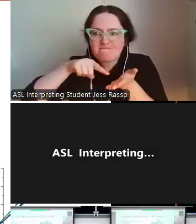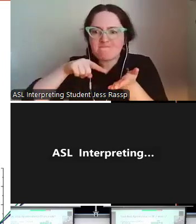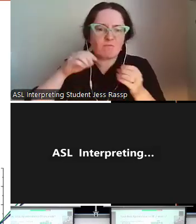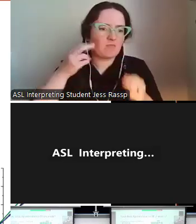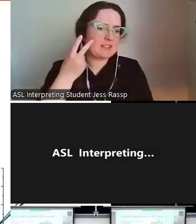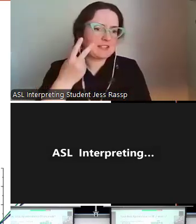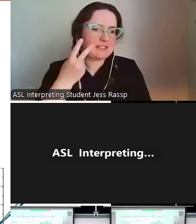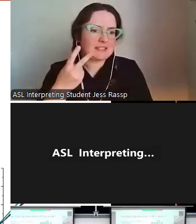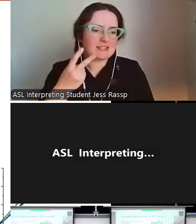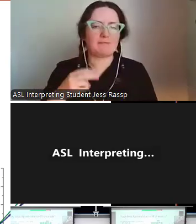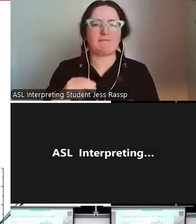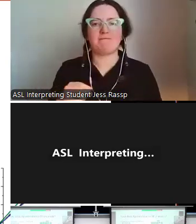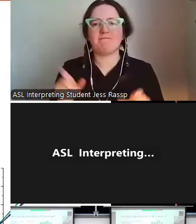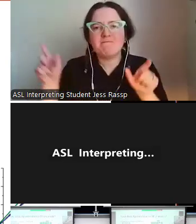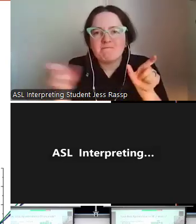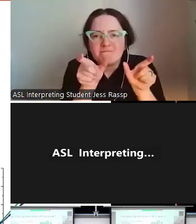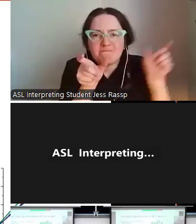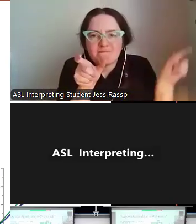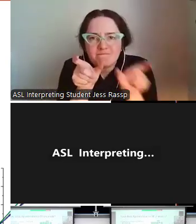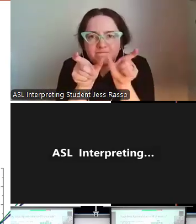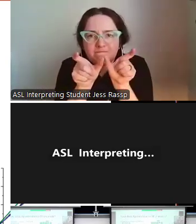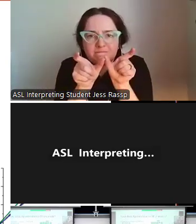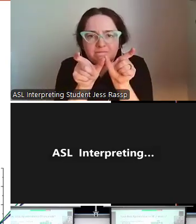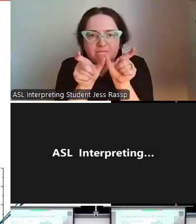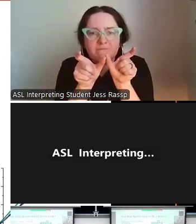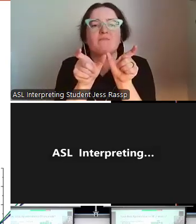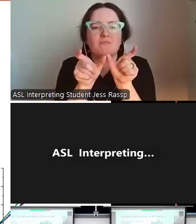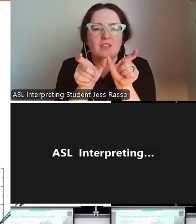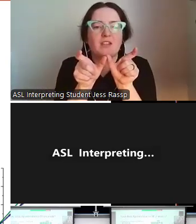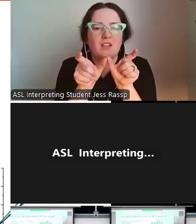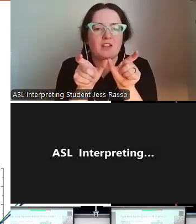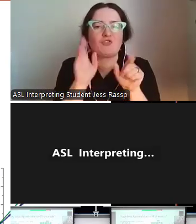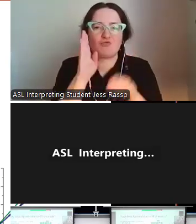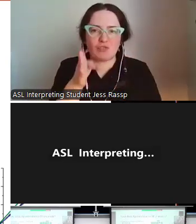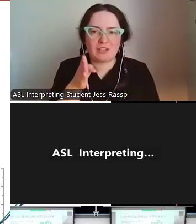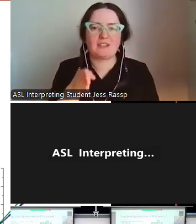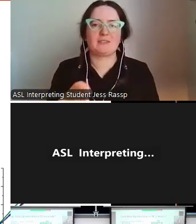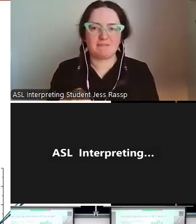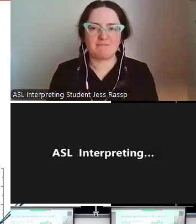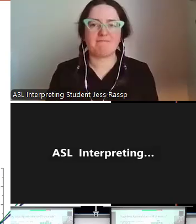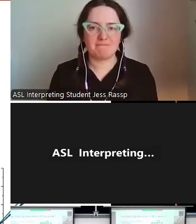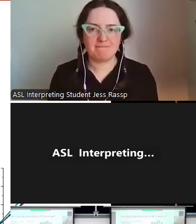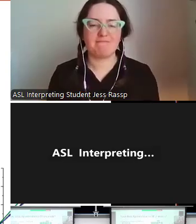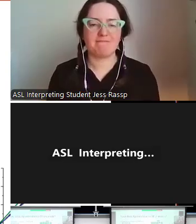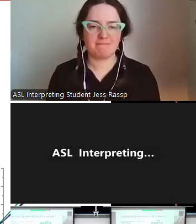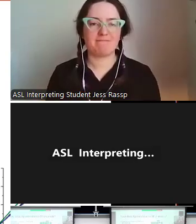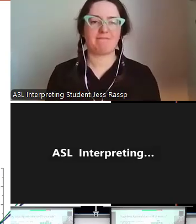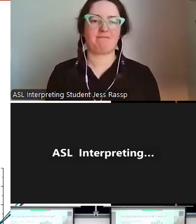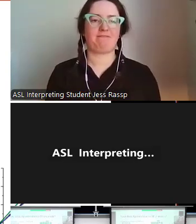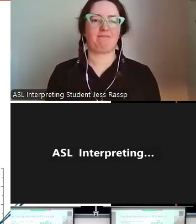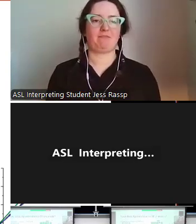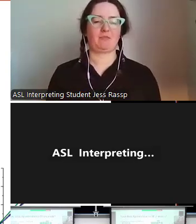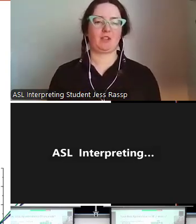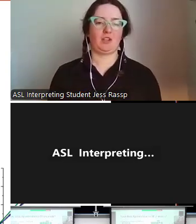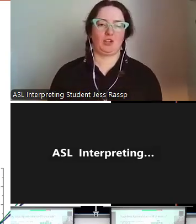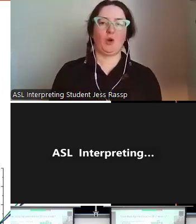allosterically, which means away from the active site or away from the pore? Okay, so they created